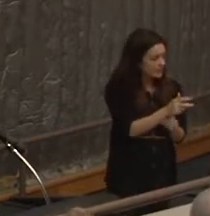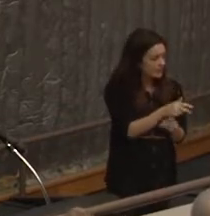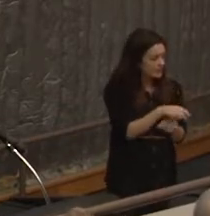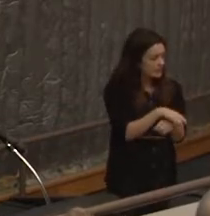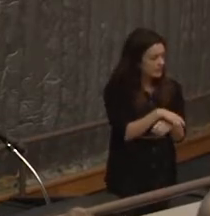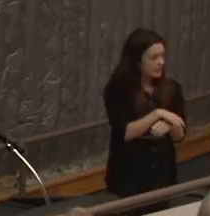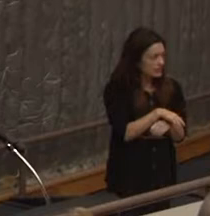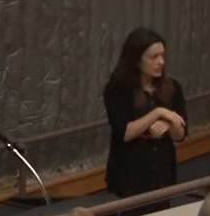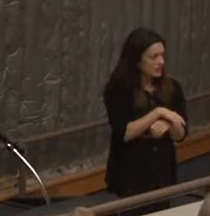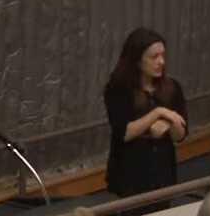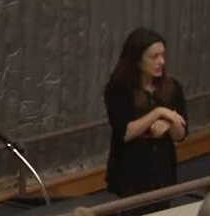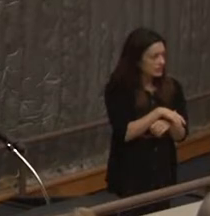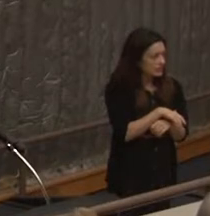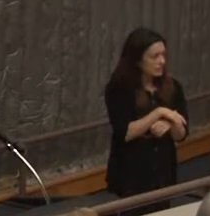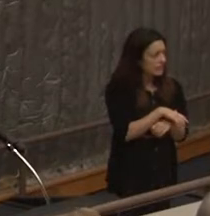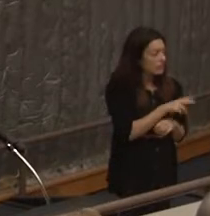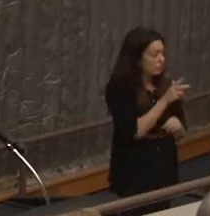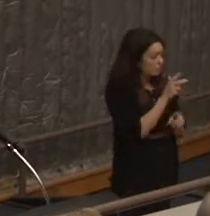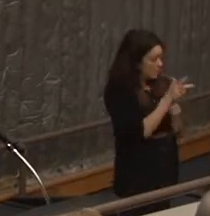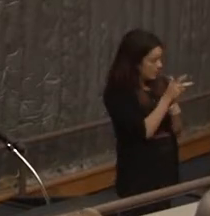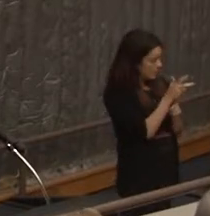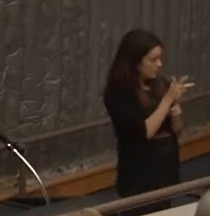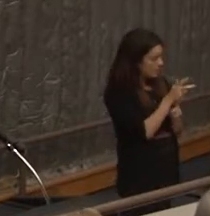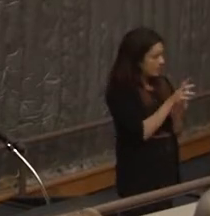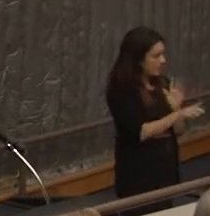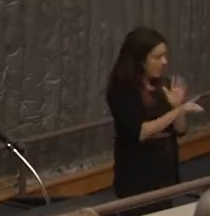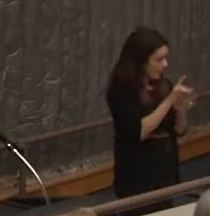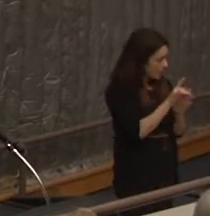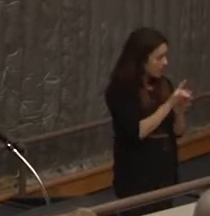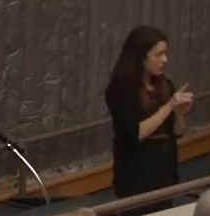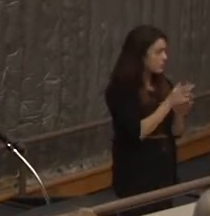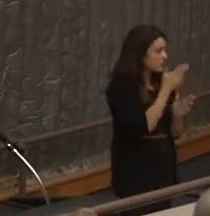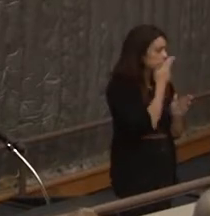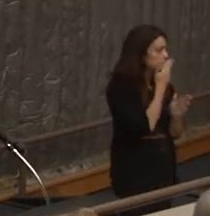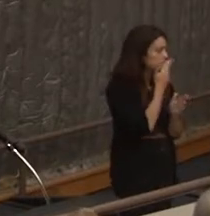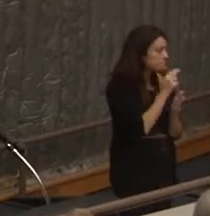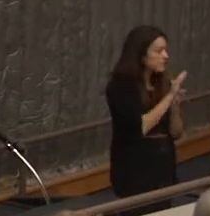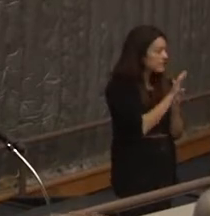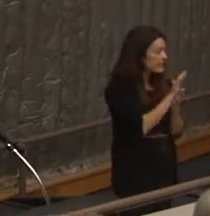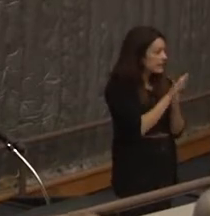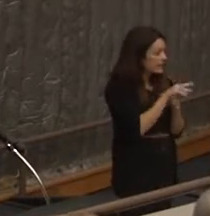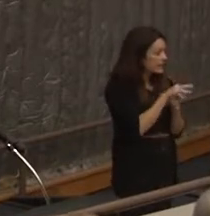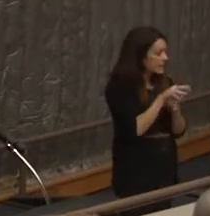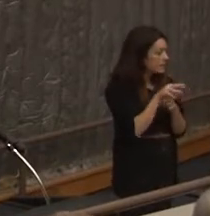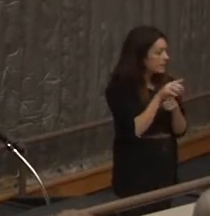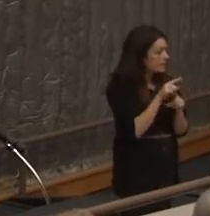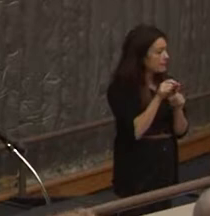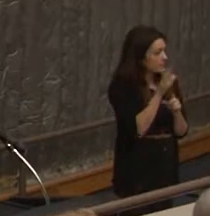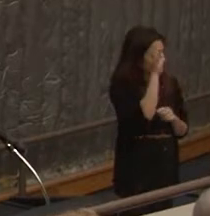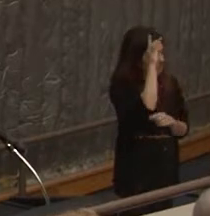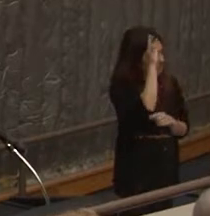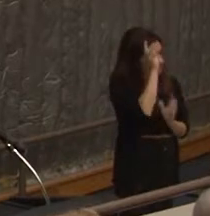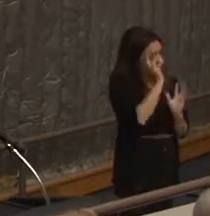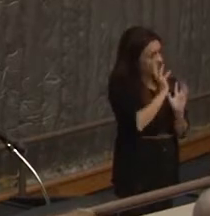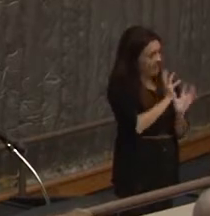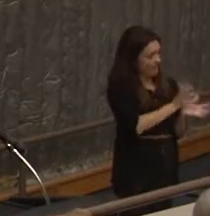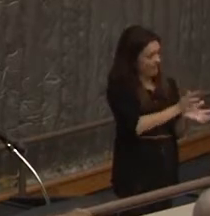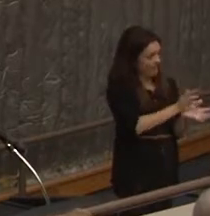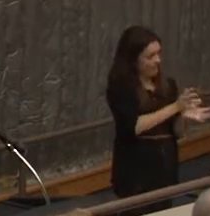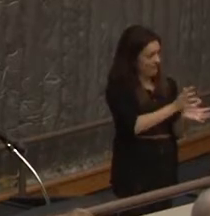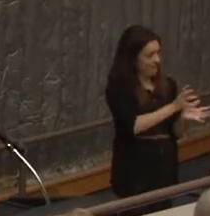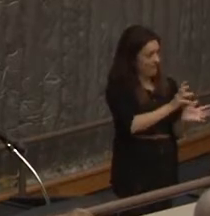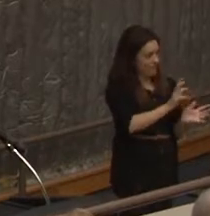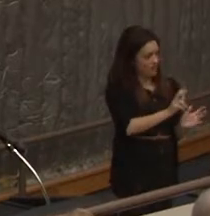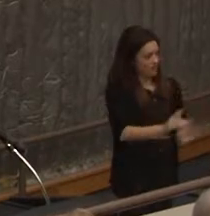discovered a very small film of that his father had left on a trip to